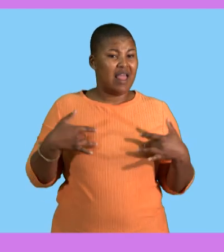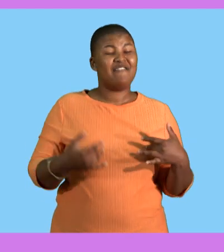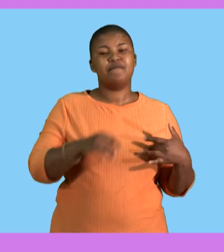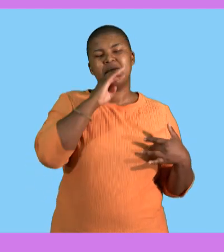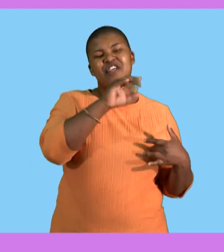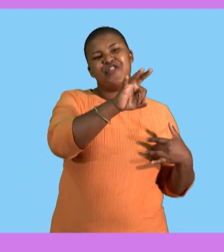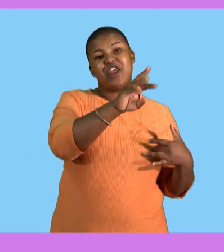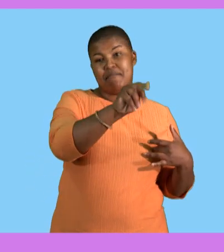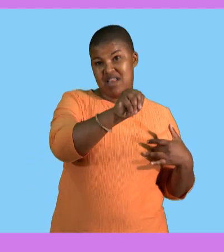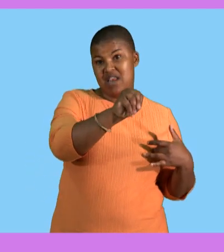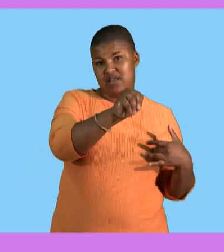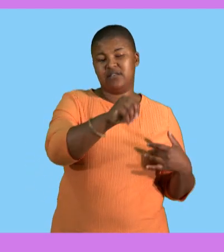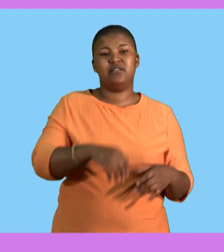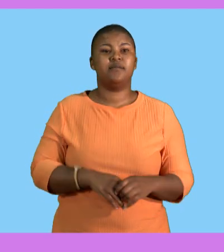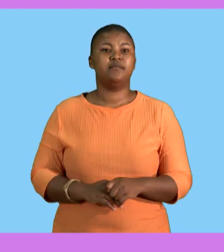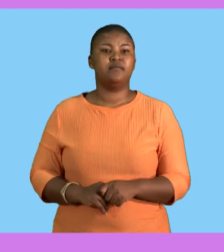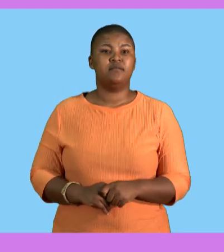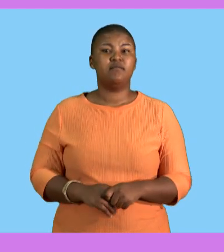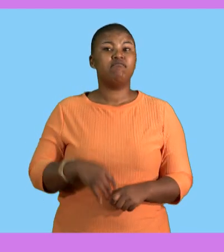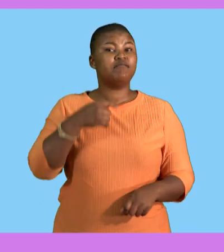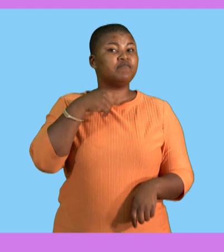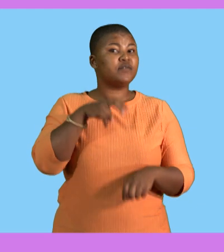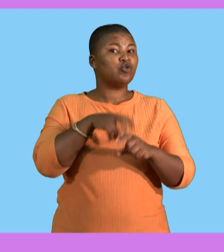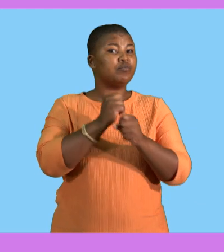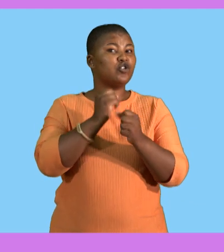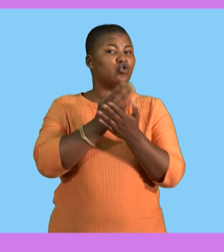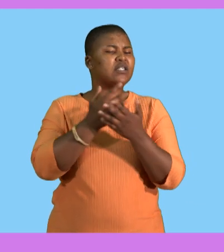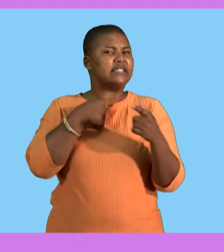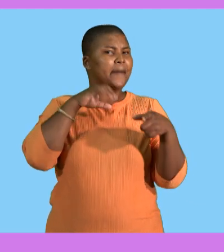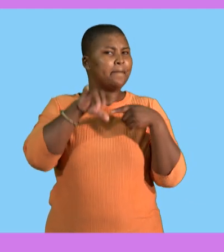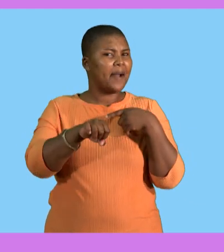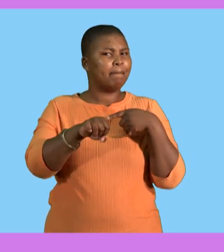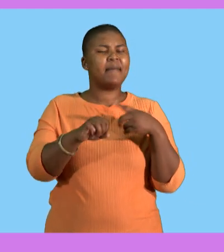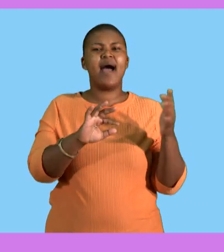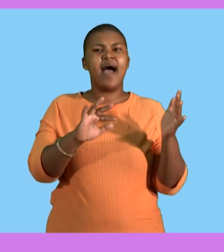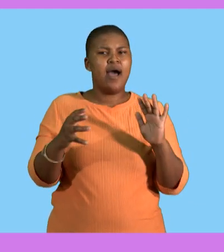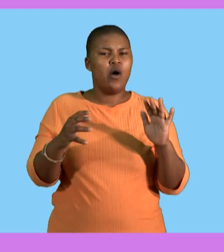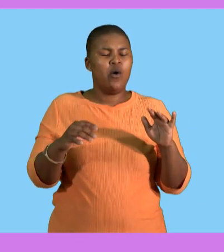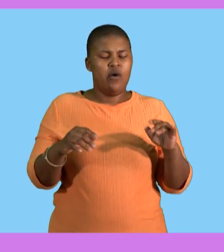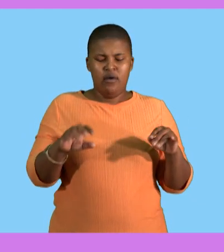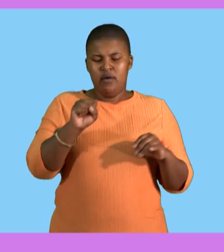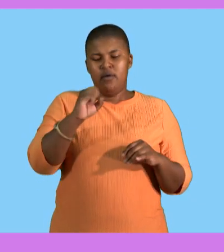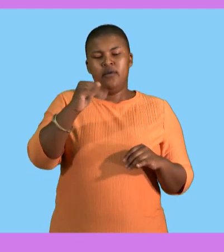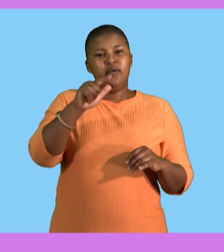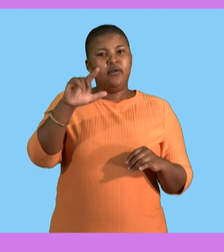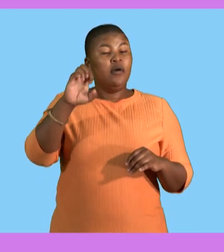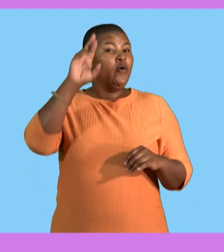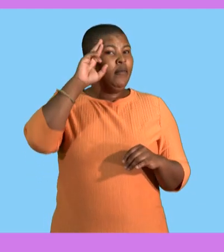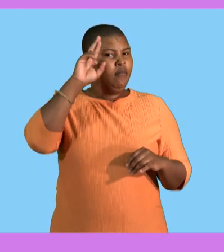meters. So we need to figure out the scale. Now remember, the scale is always map